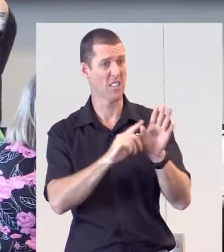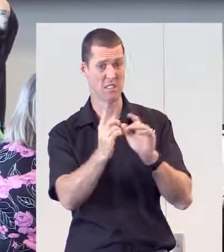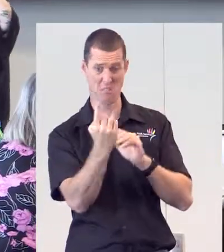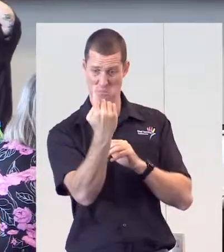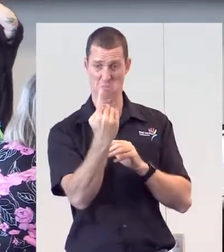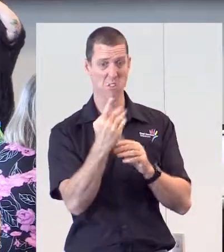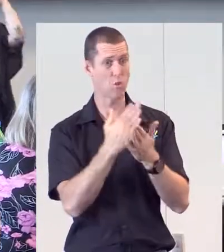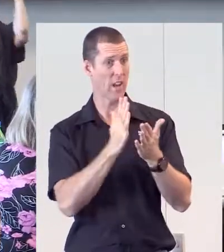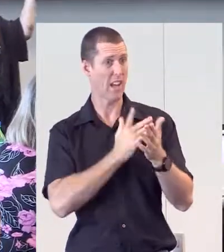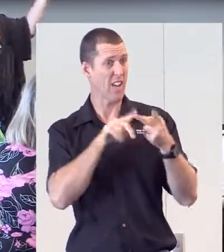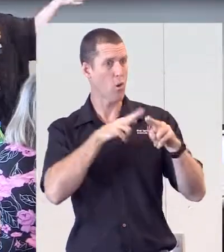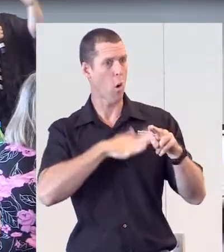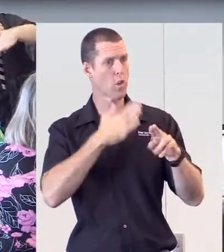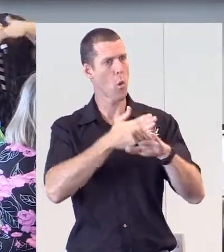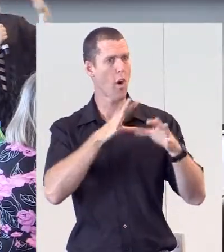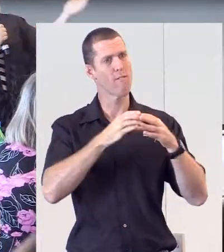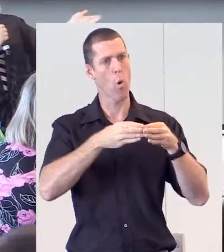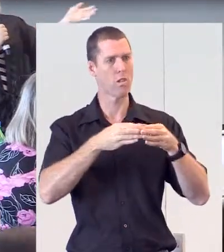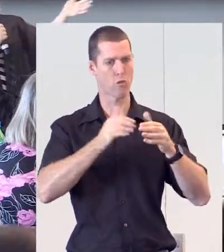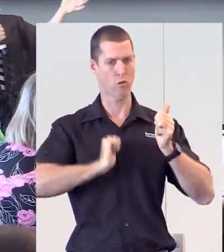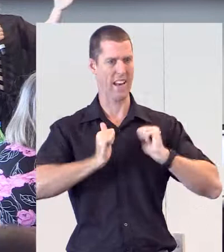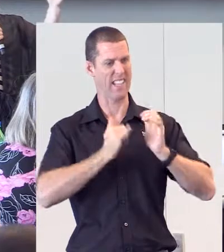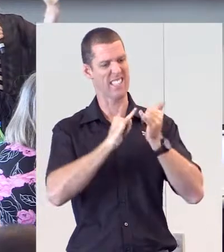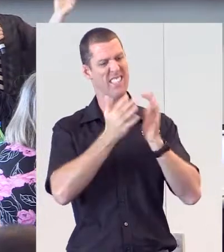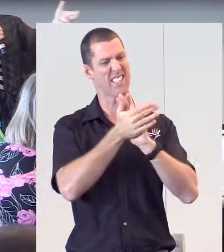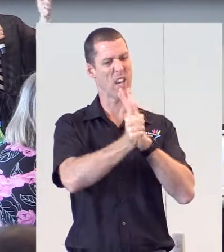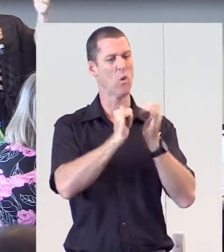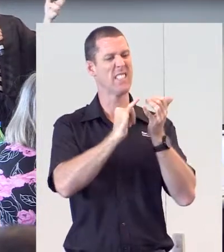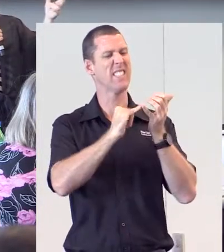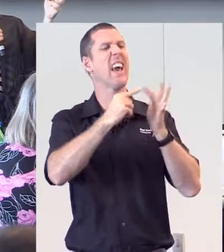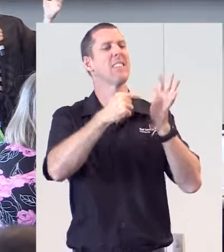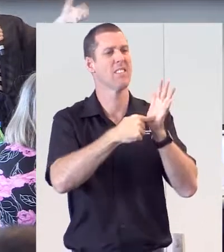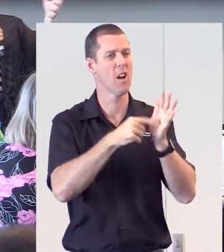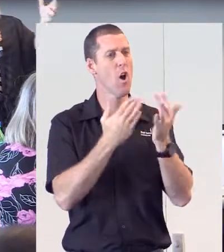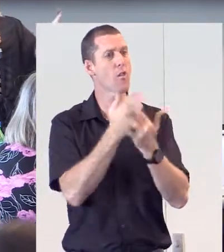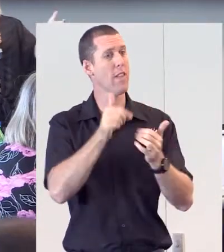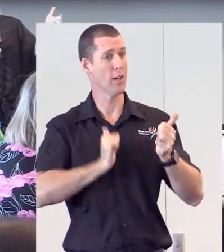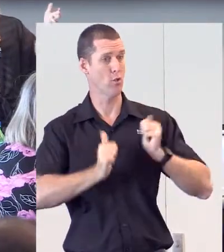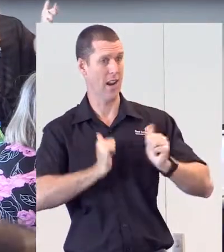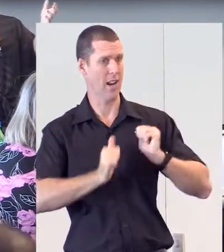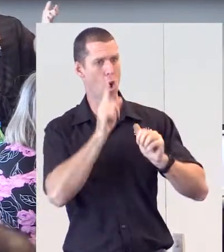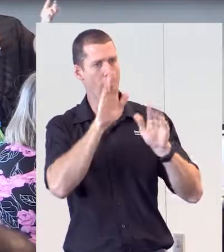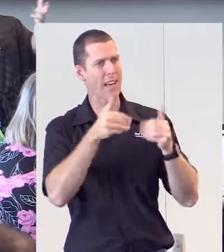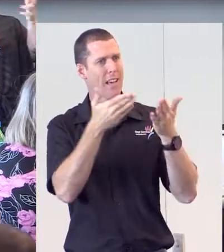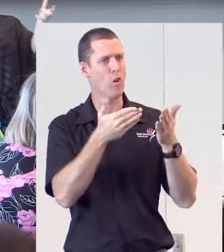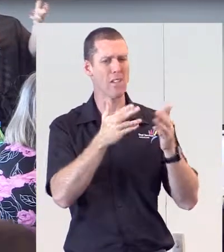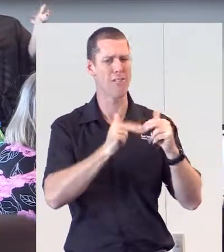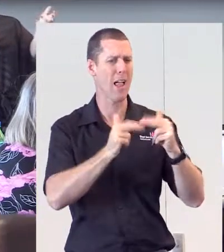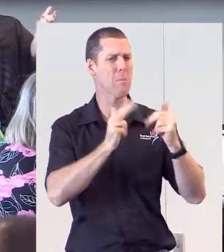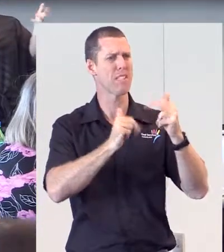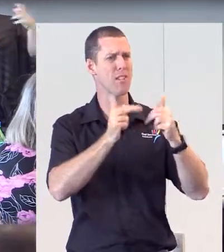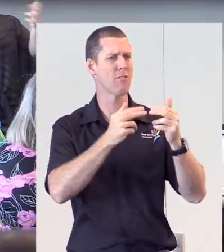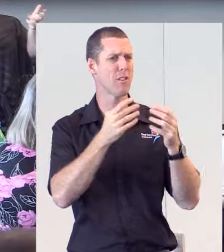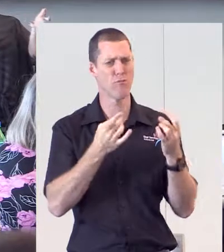doing a workforce planning skill set. Through that workshop, you actually develop a beginning draft of a workforce plan, a good